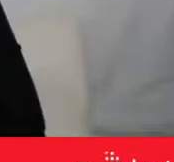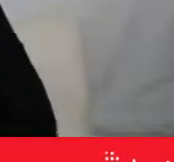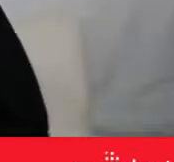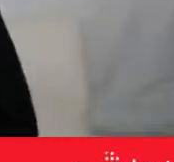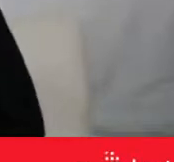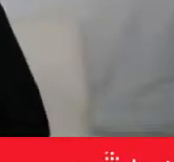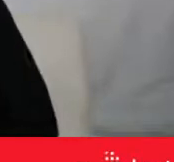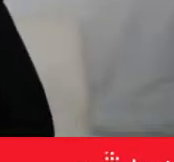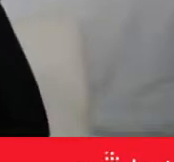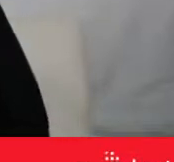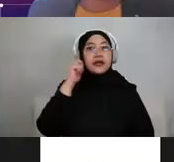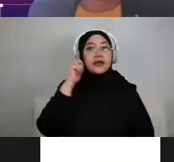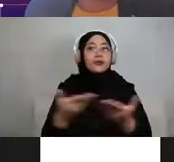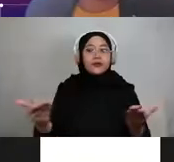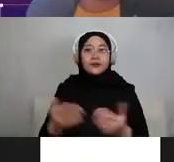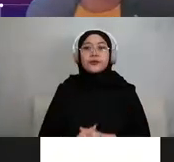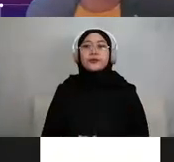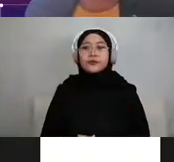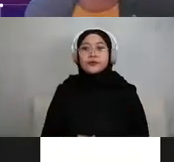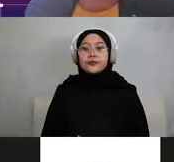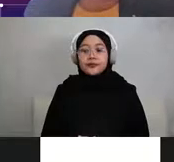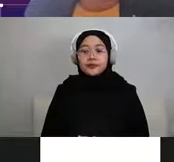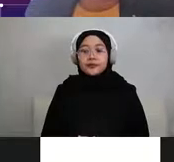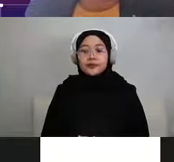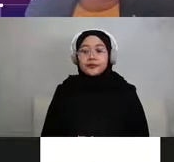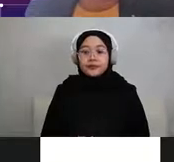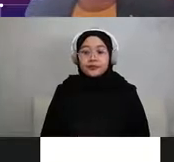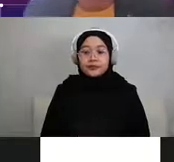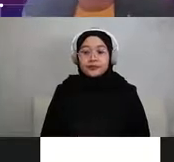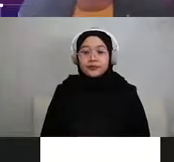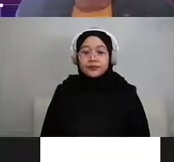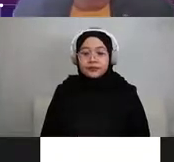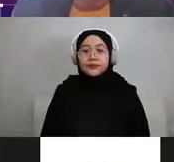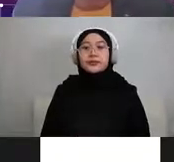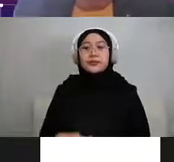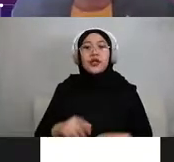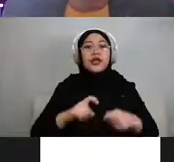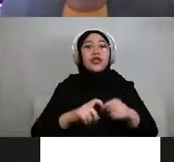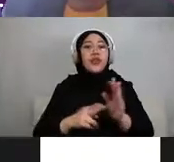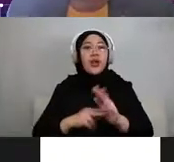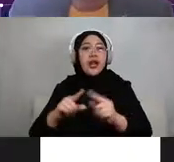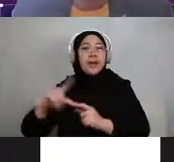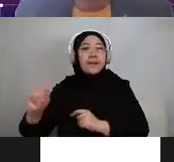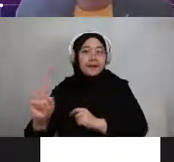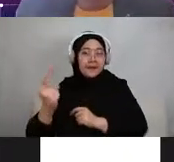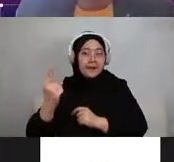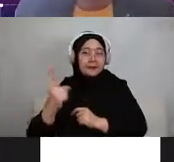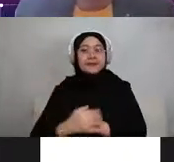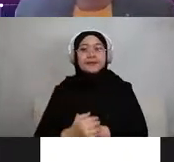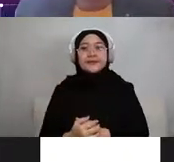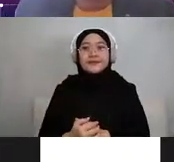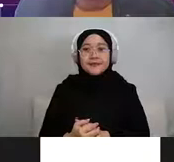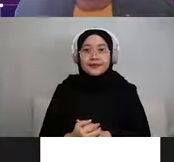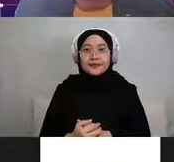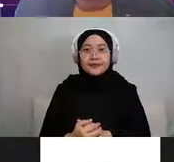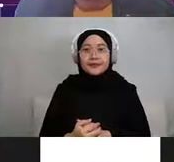begin our first question and answer session, our first discussion session this morning. And